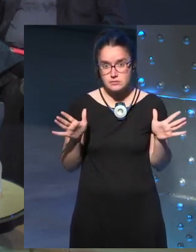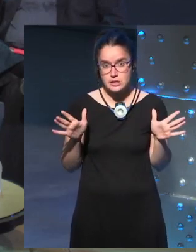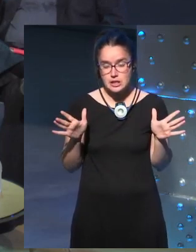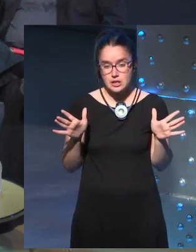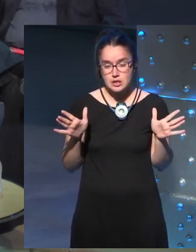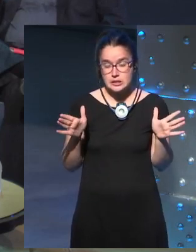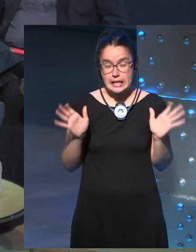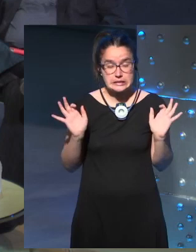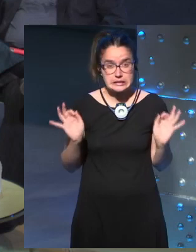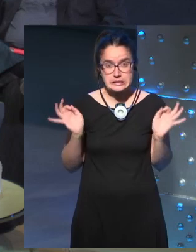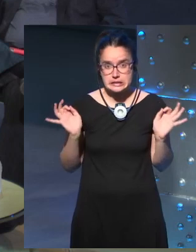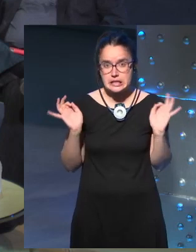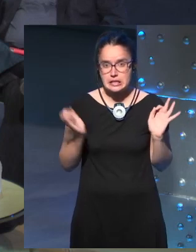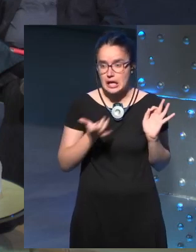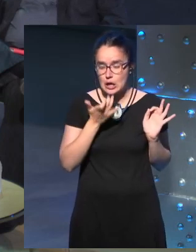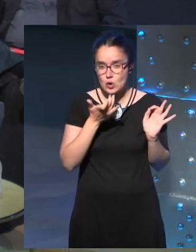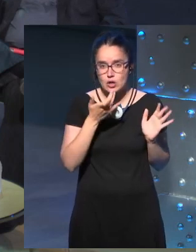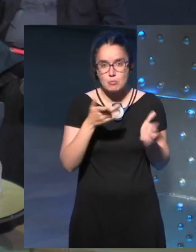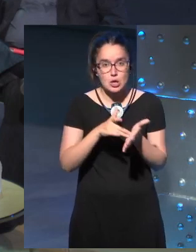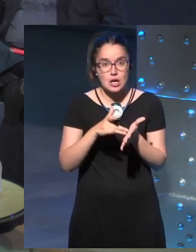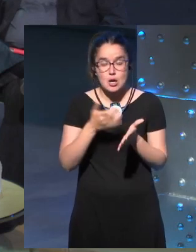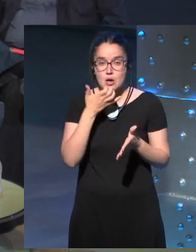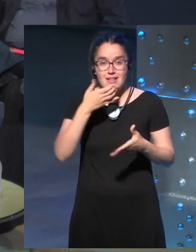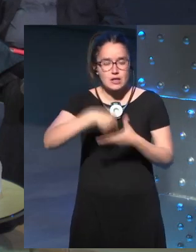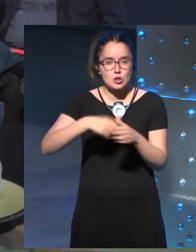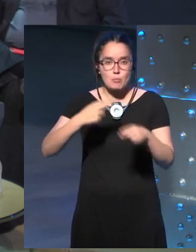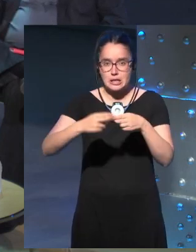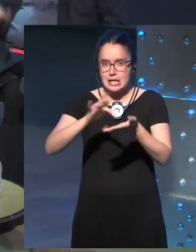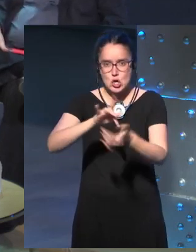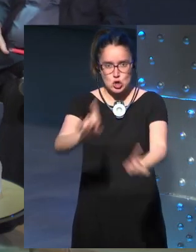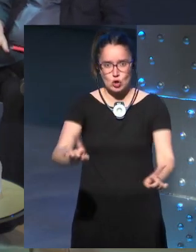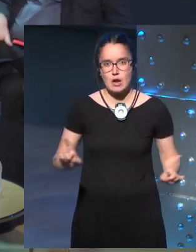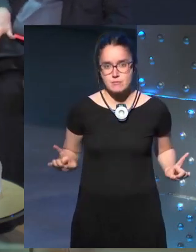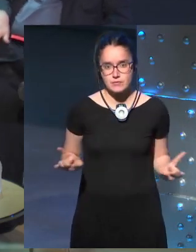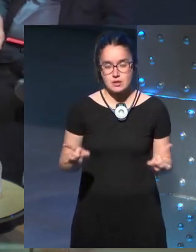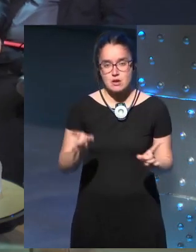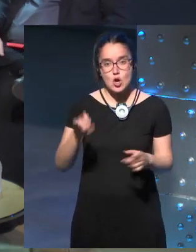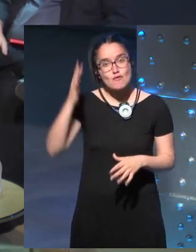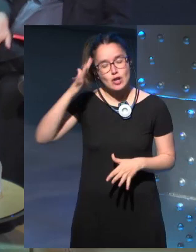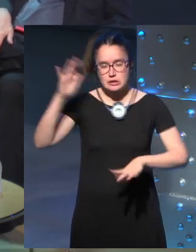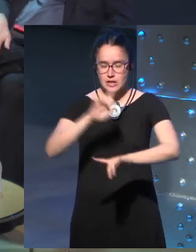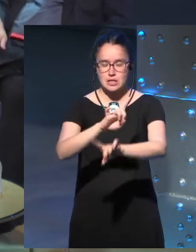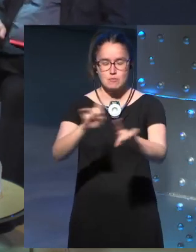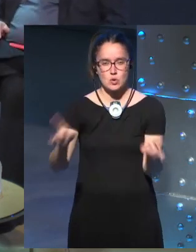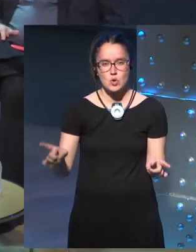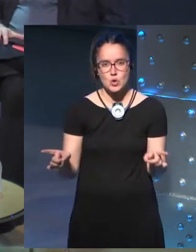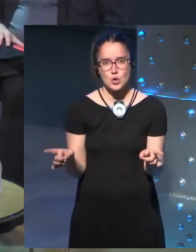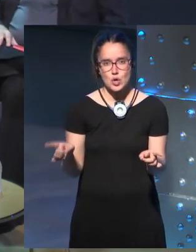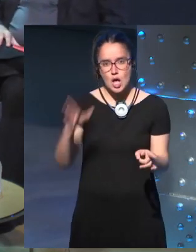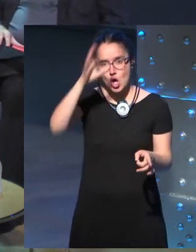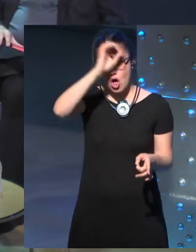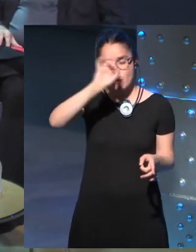something that doesn't happen in politics. That doesn't happen in philosophy. Nobody ever changes their mind in